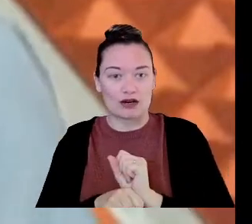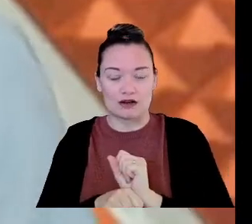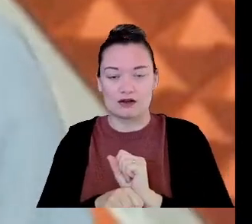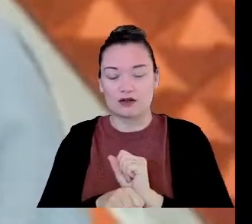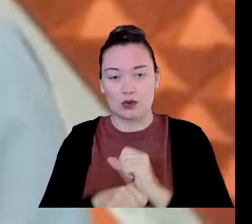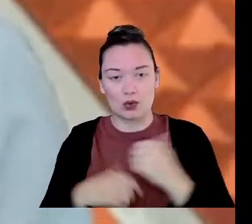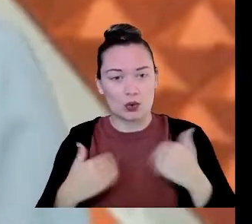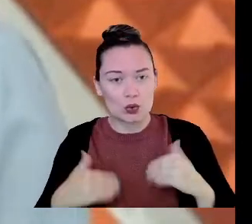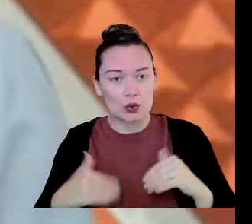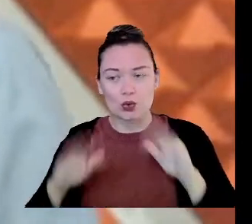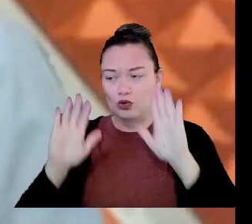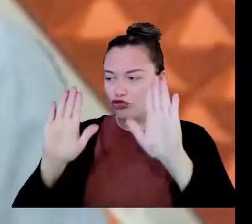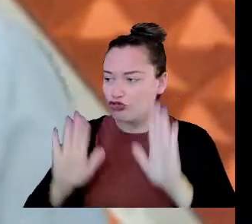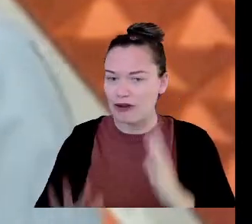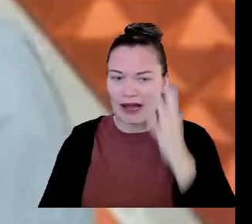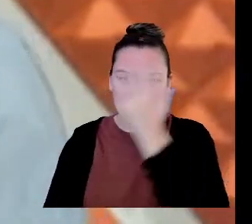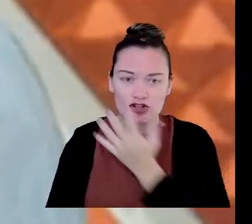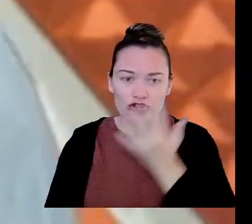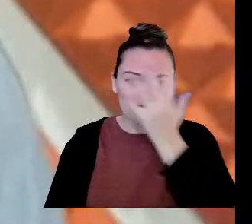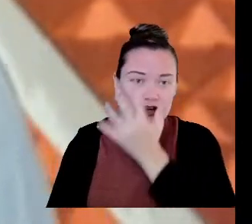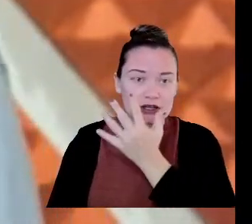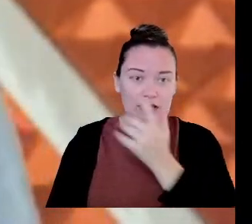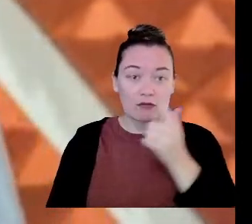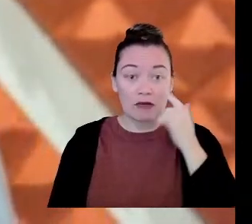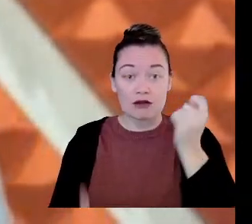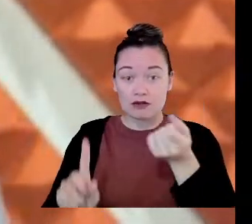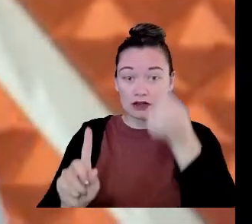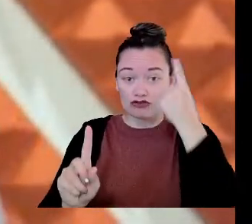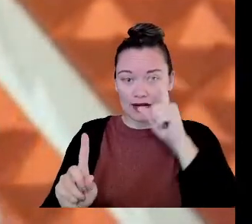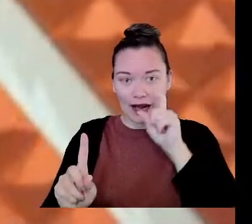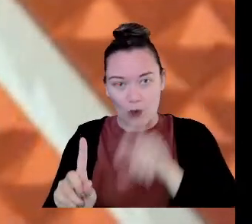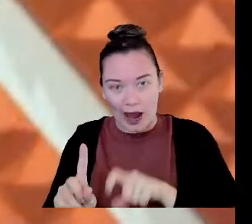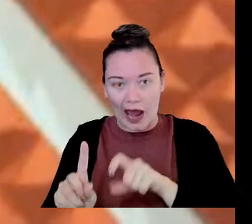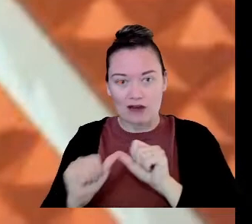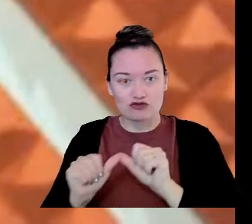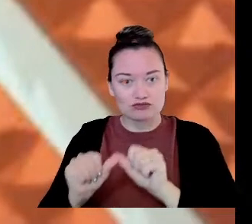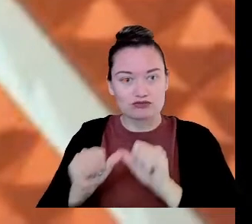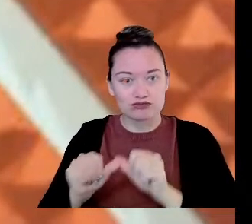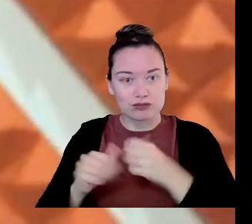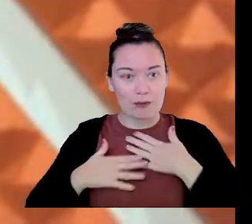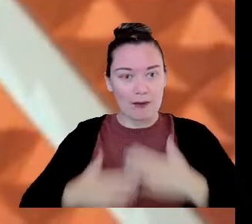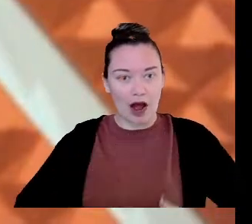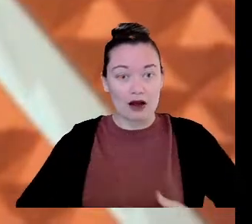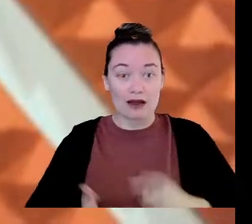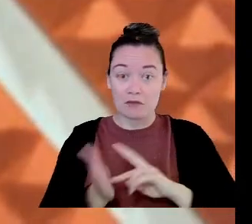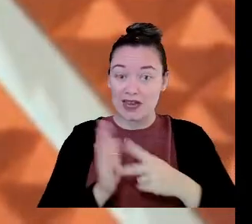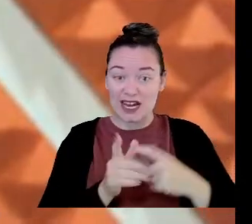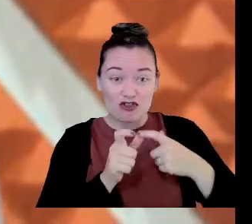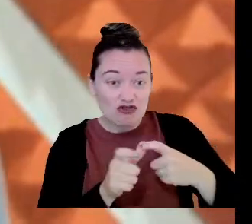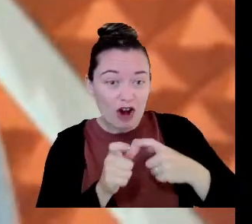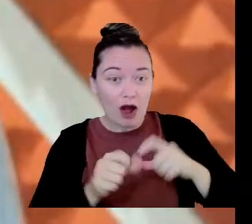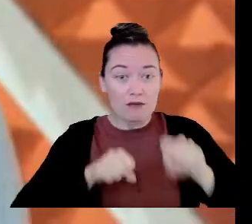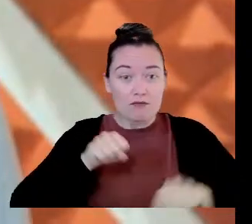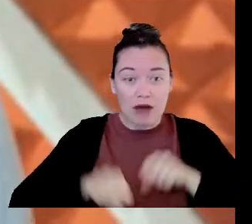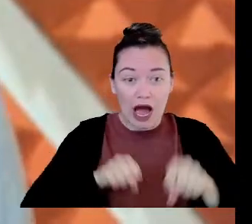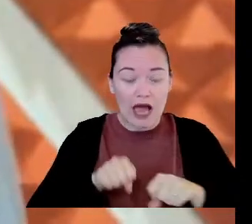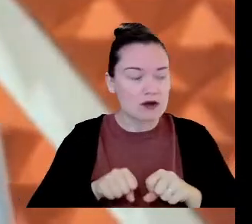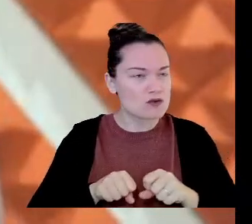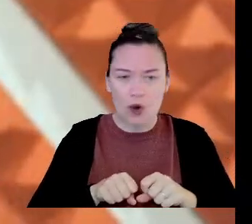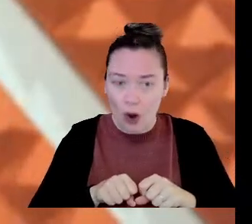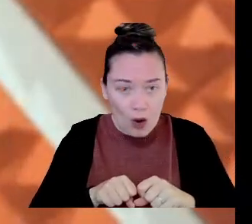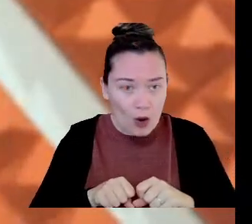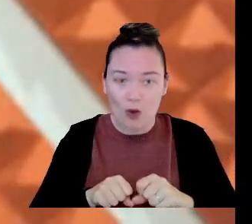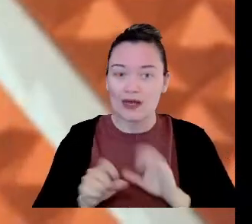great physical condition all the time because he knows I have to be. Now, you're saying, does he run? Does he bike? No.